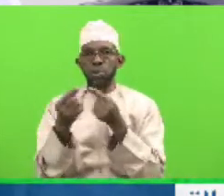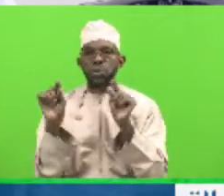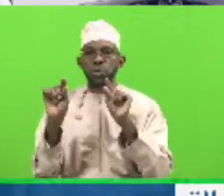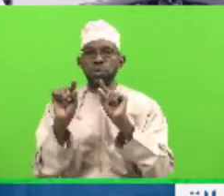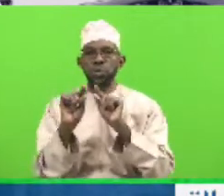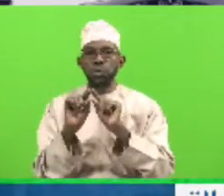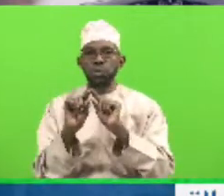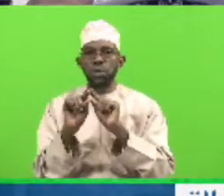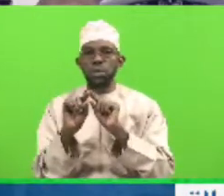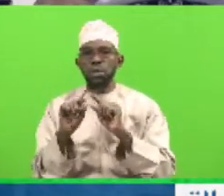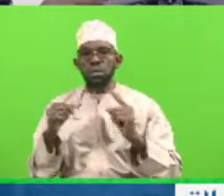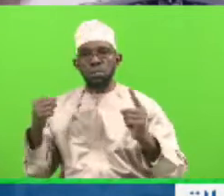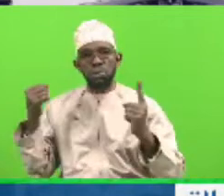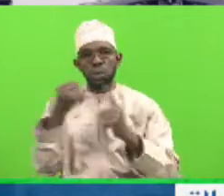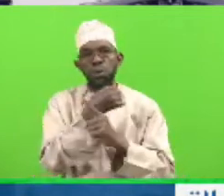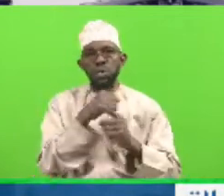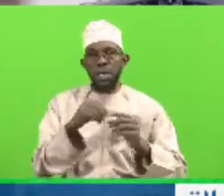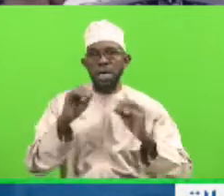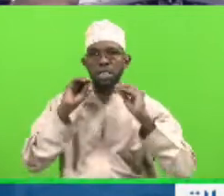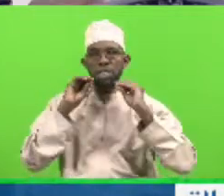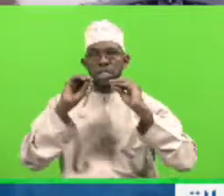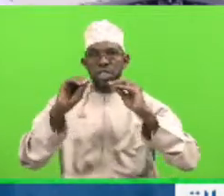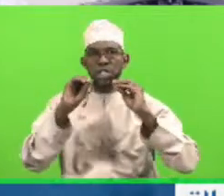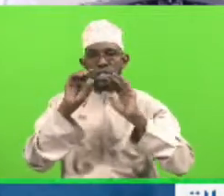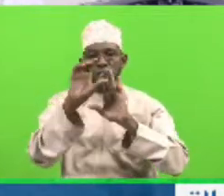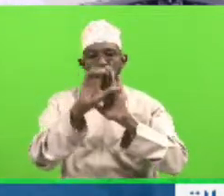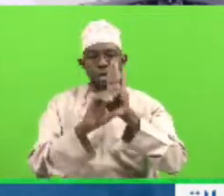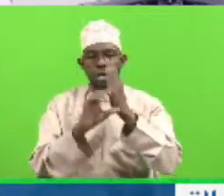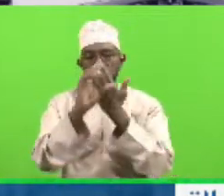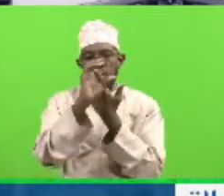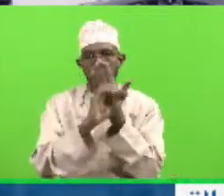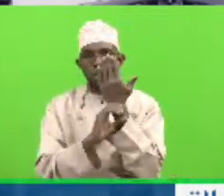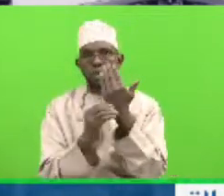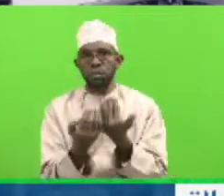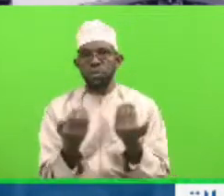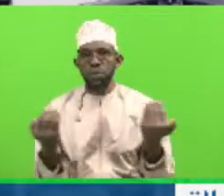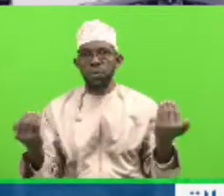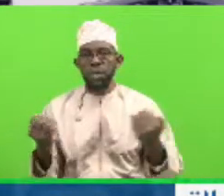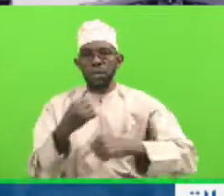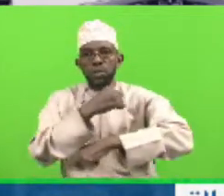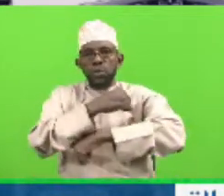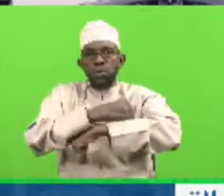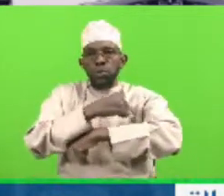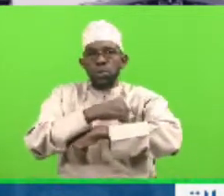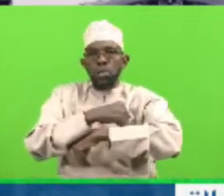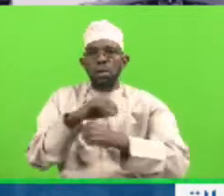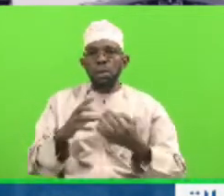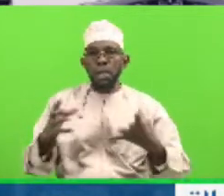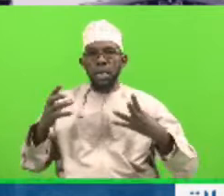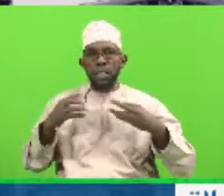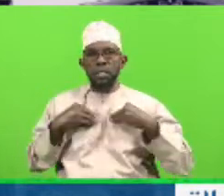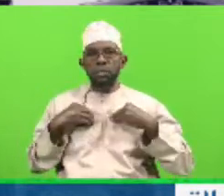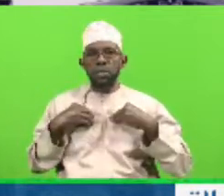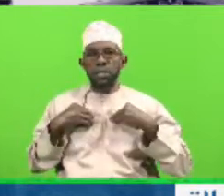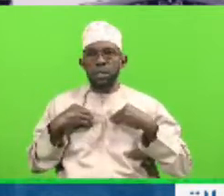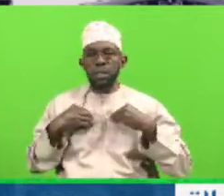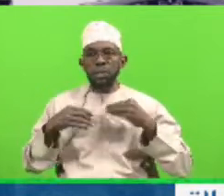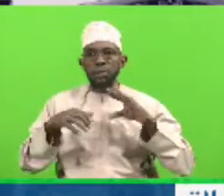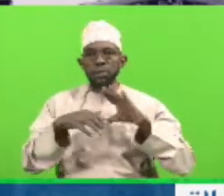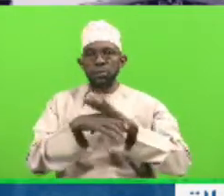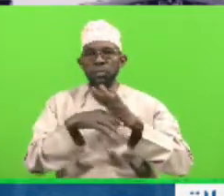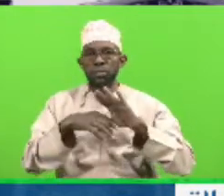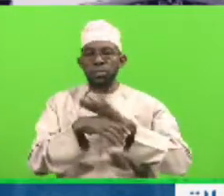to impose literature and curricula on our children in schools to make them accept